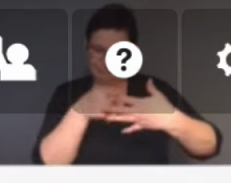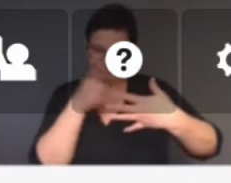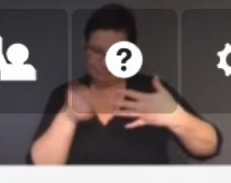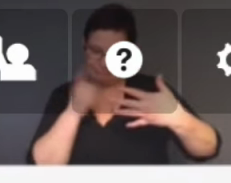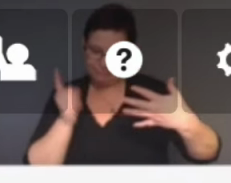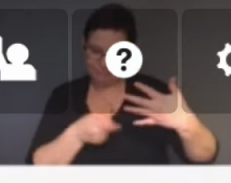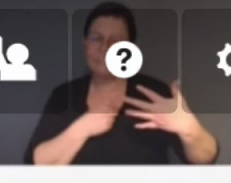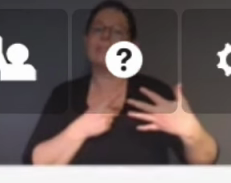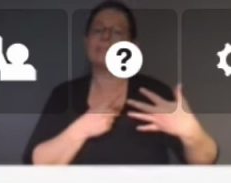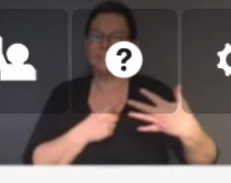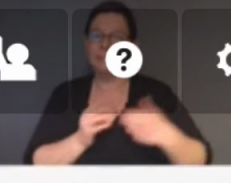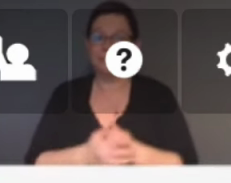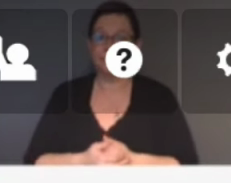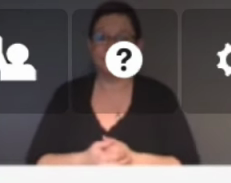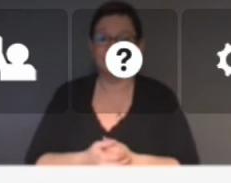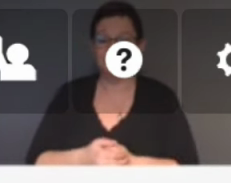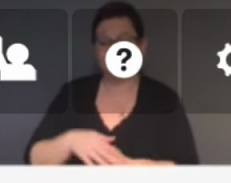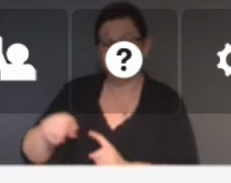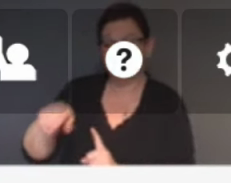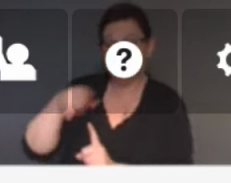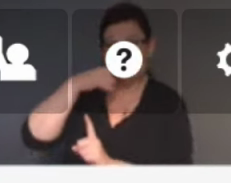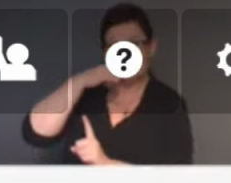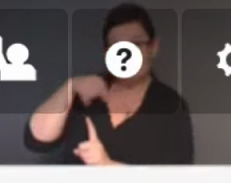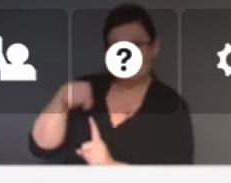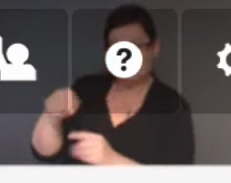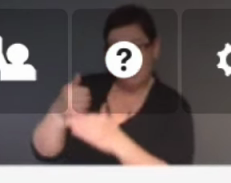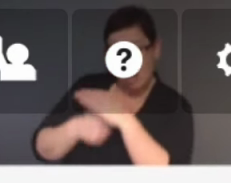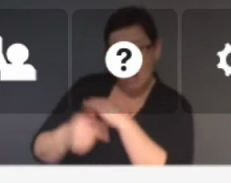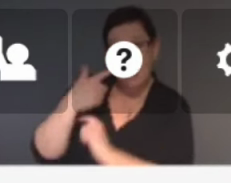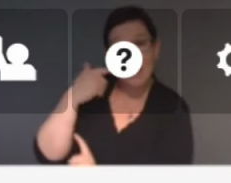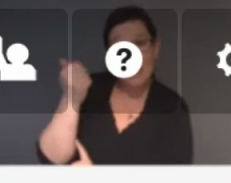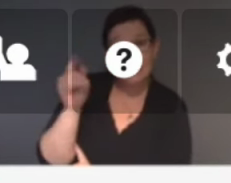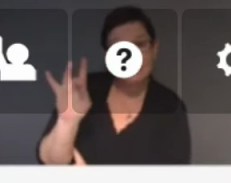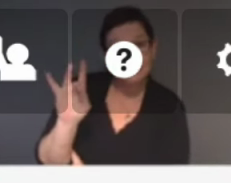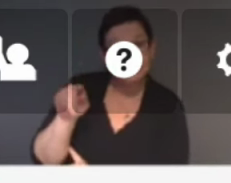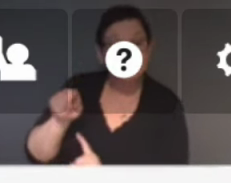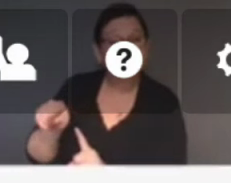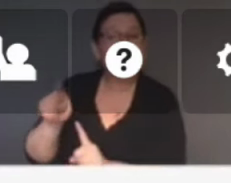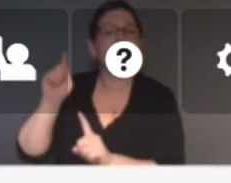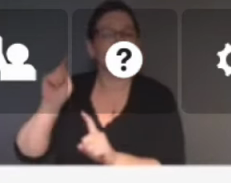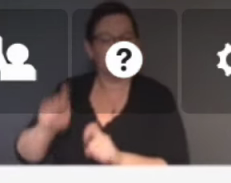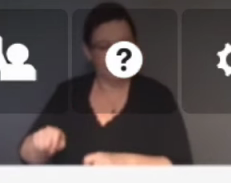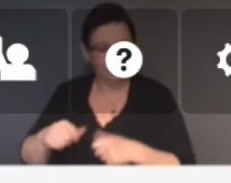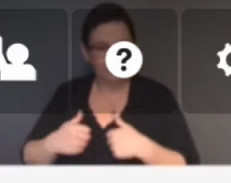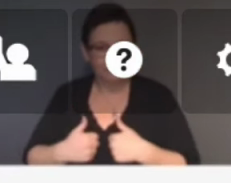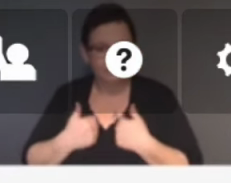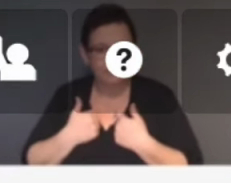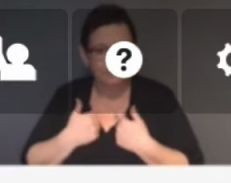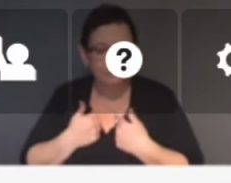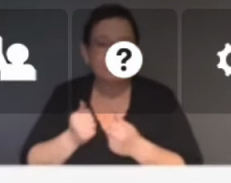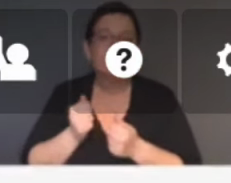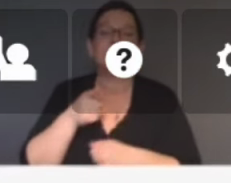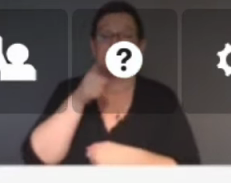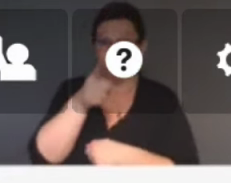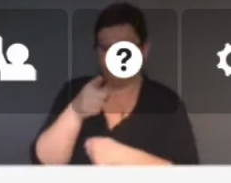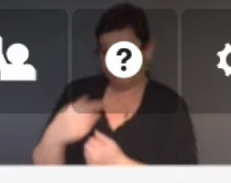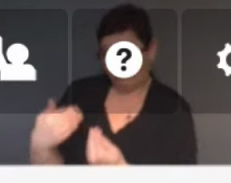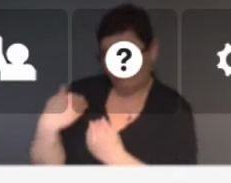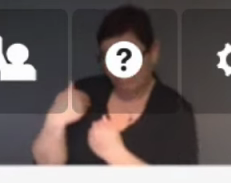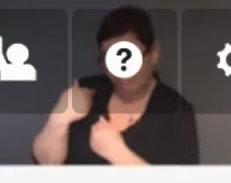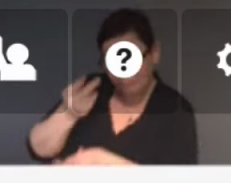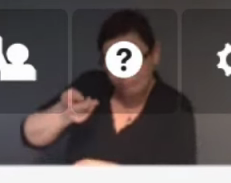under 18 years of age. You must be primarily responsible for the care and upbringing of the child. You must